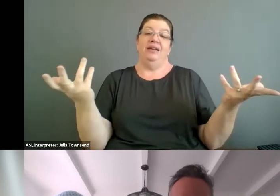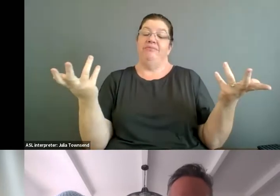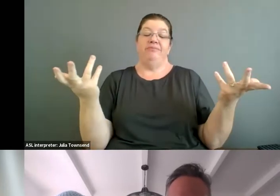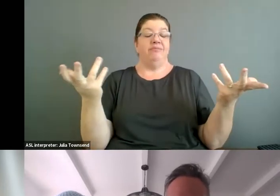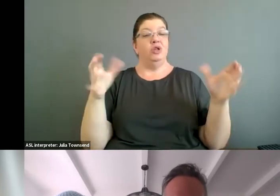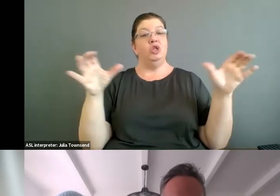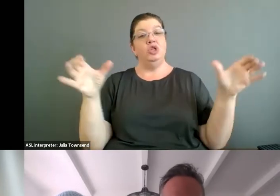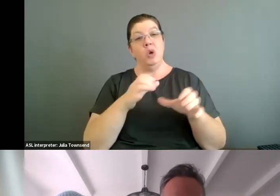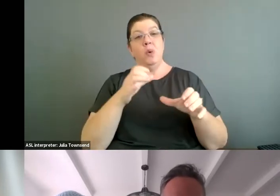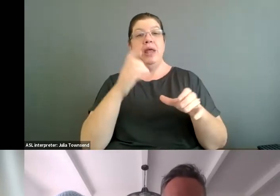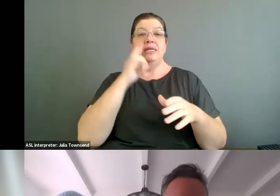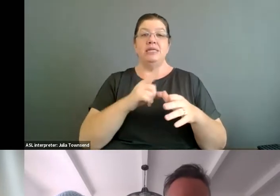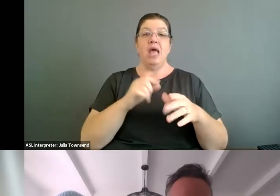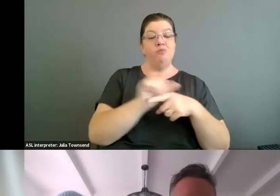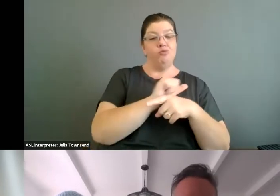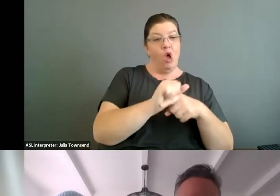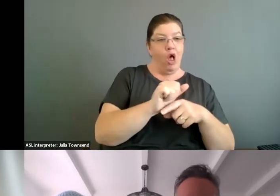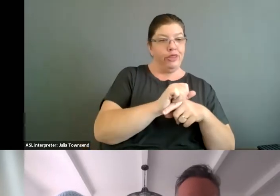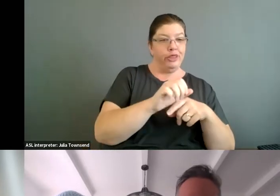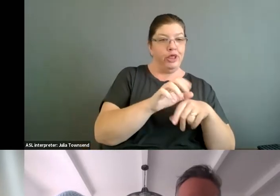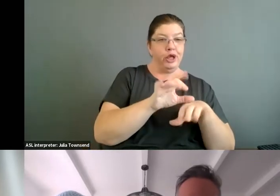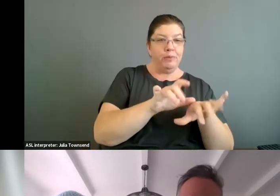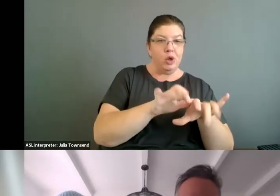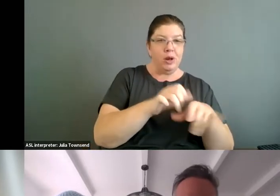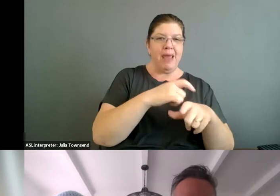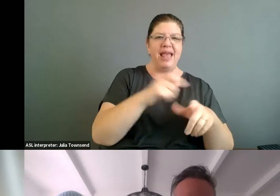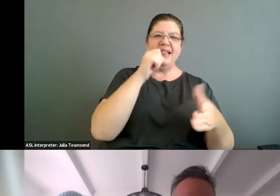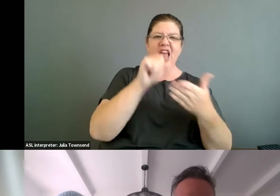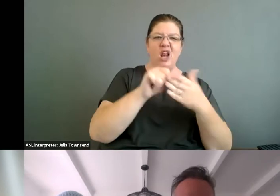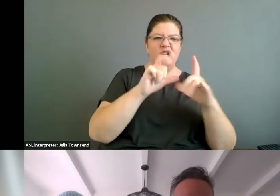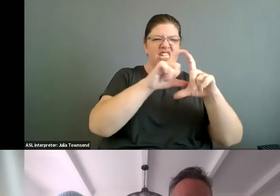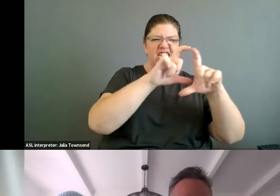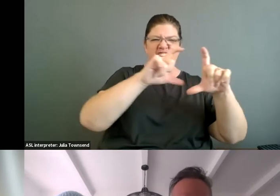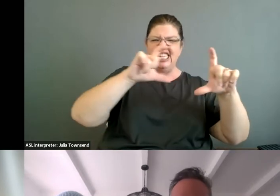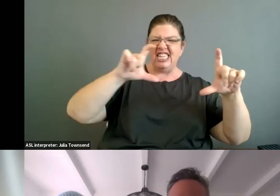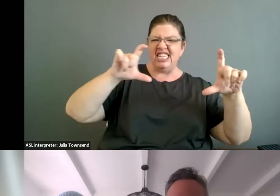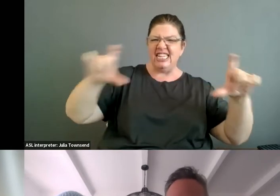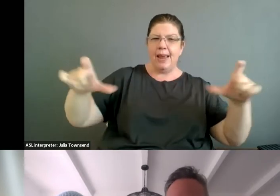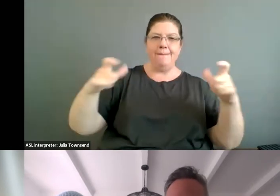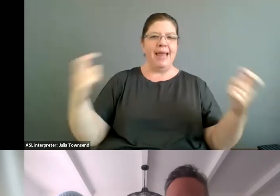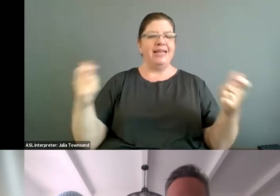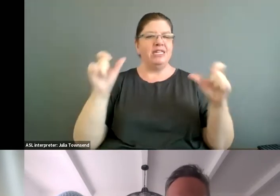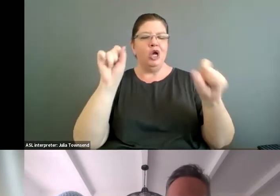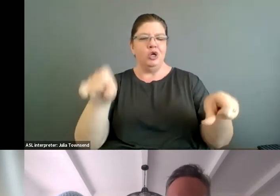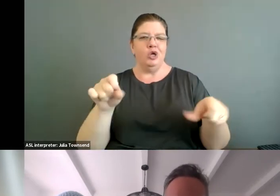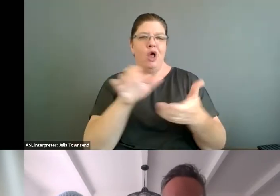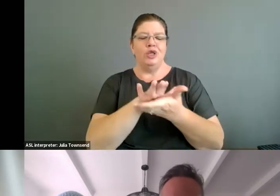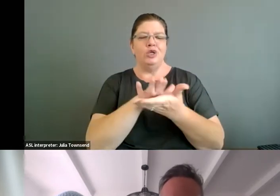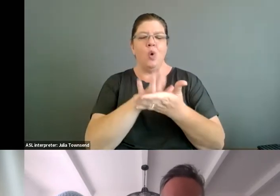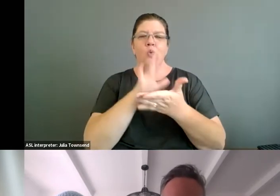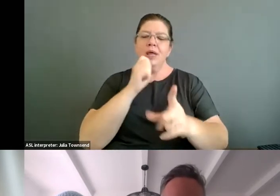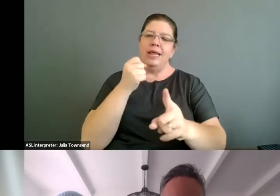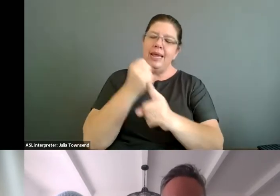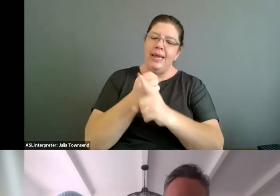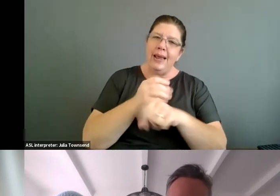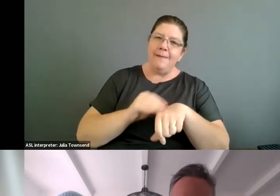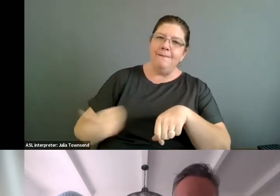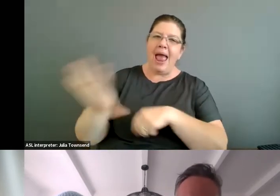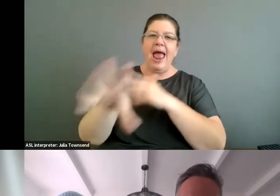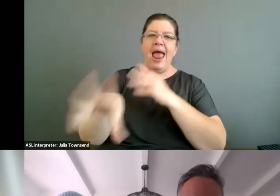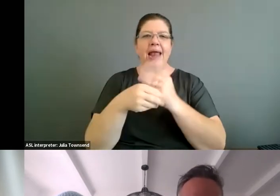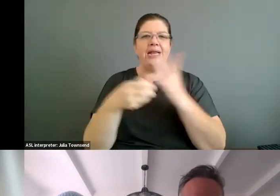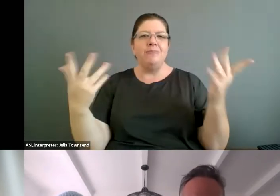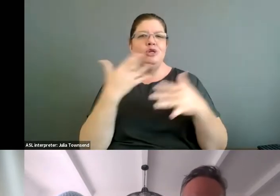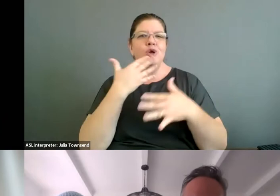some mock-ups on the computer, and I just, you know, made the letters as big as I possibly could on the school to kind of have as much of an impact as we could and add as much color as we